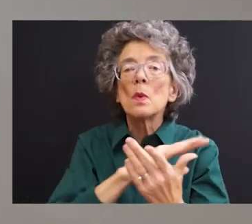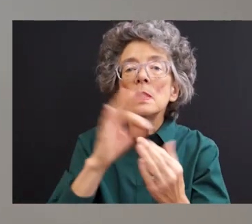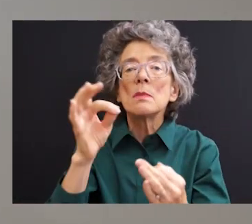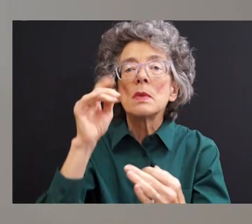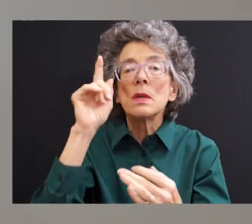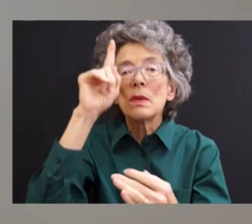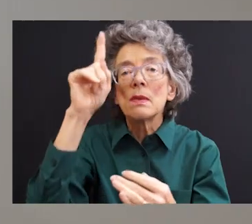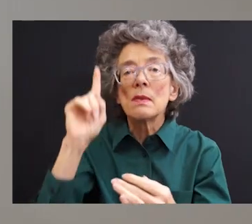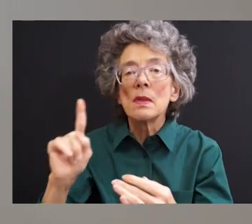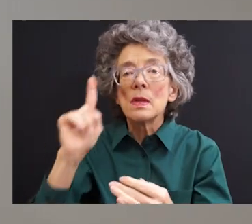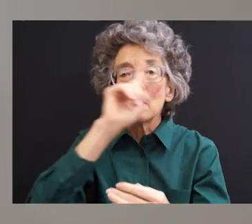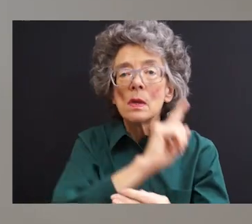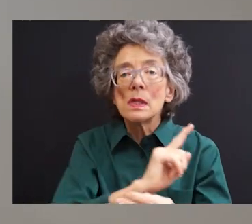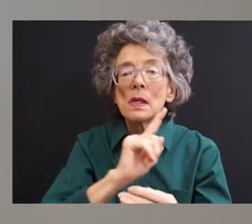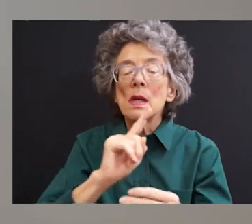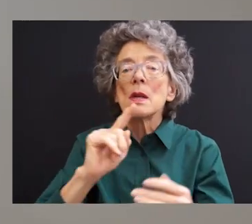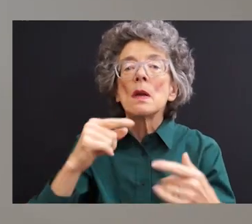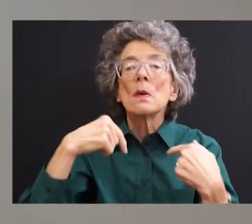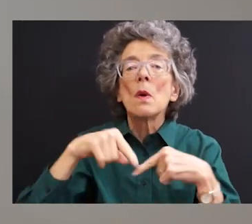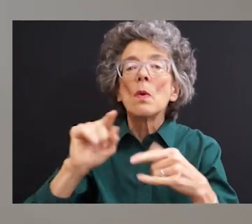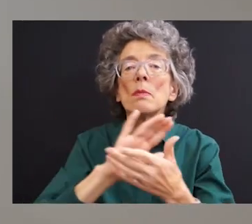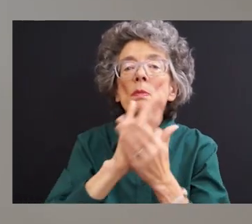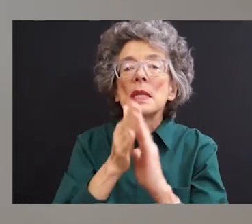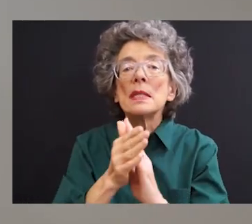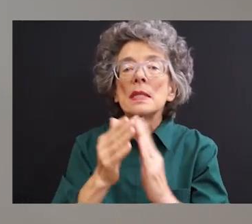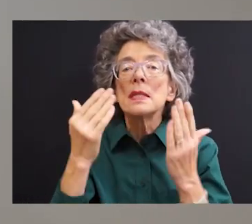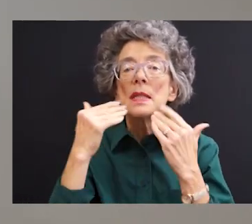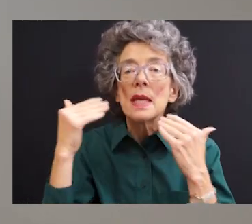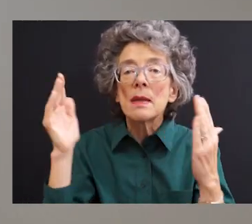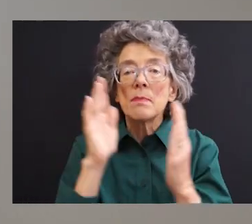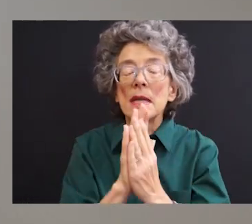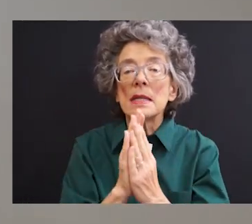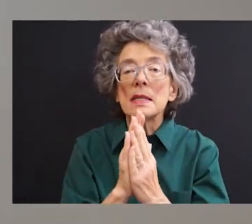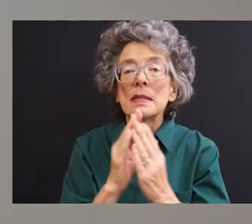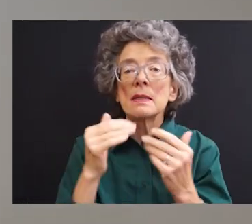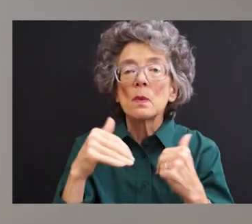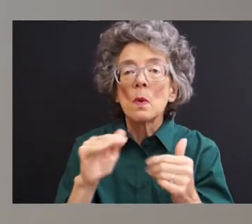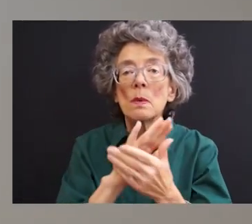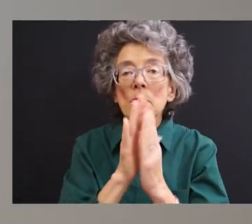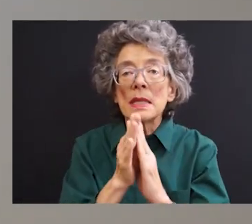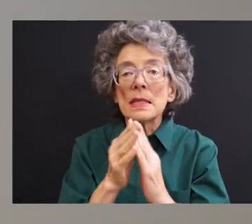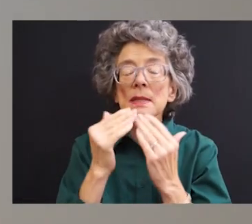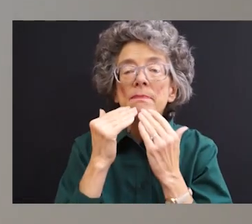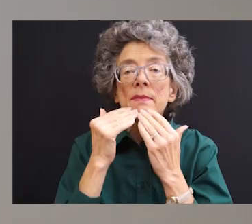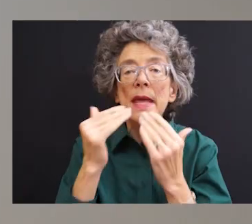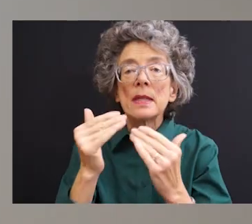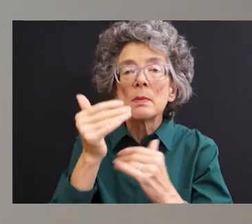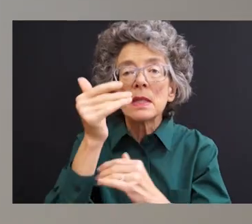Spirit. Amen. Go in peace. Thanks be to God.